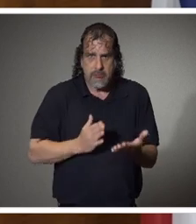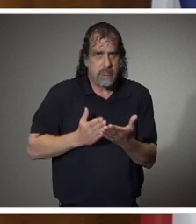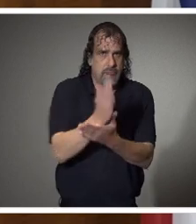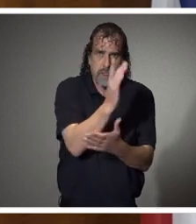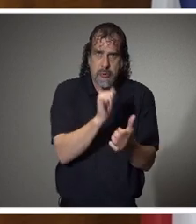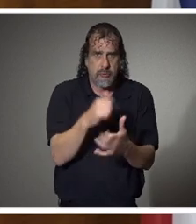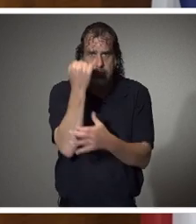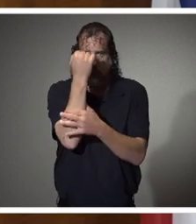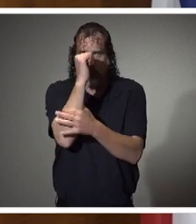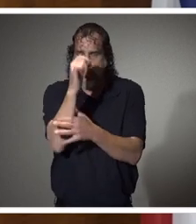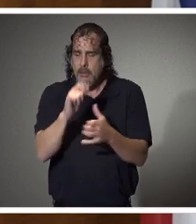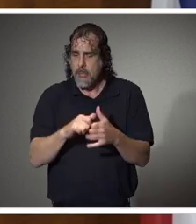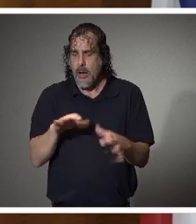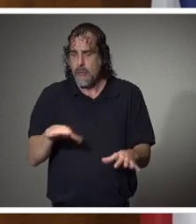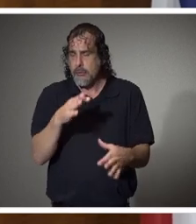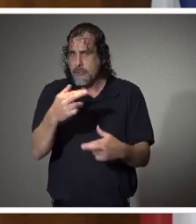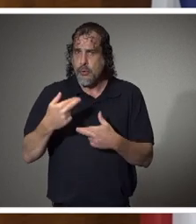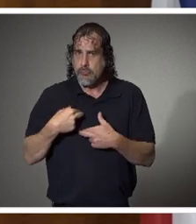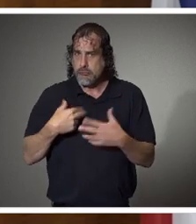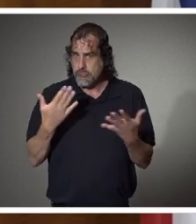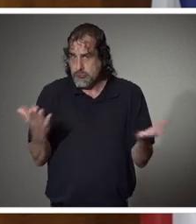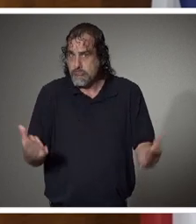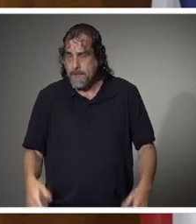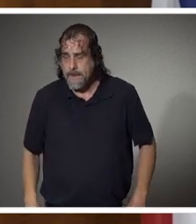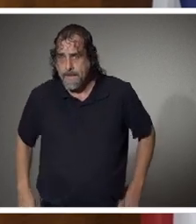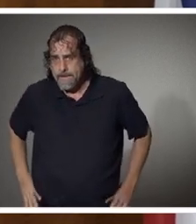protest. I just hope they do it in a safe, responsible way.